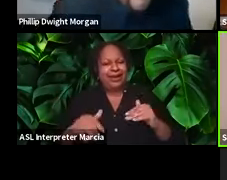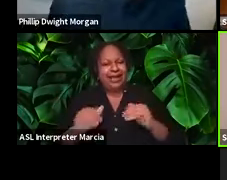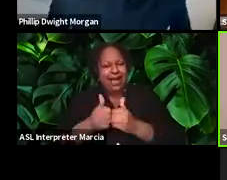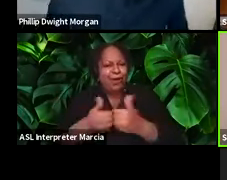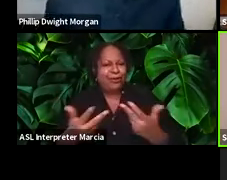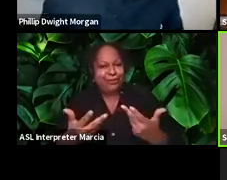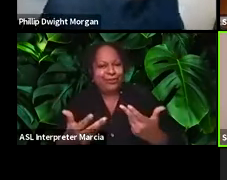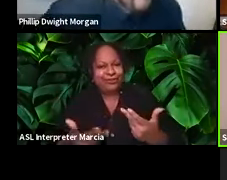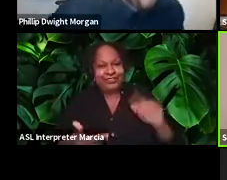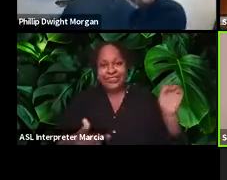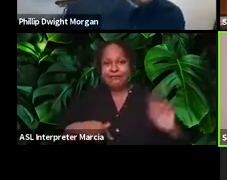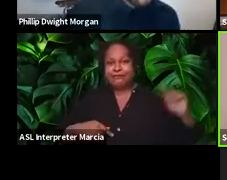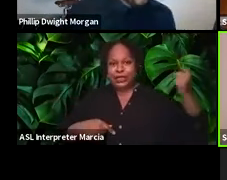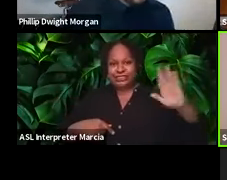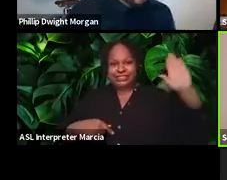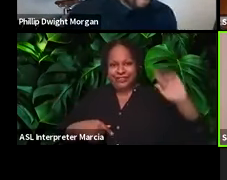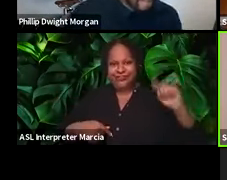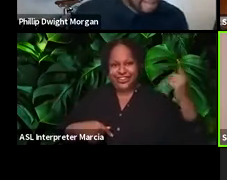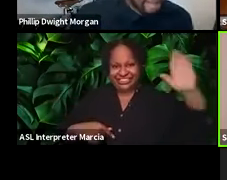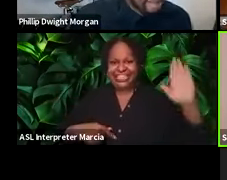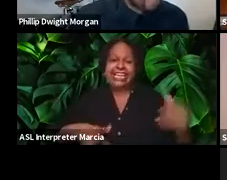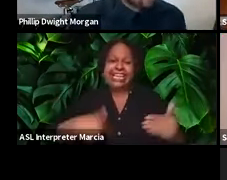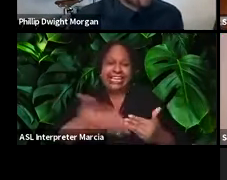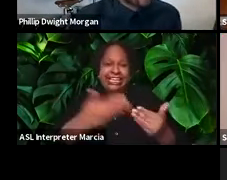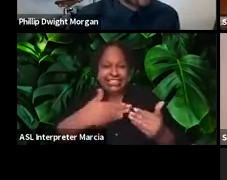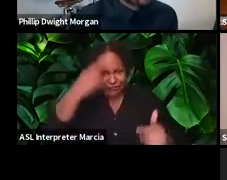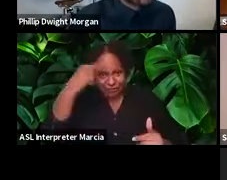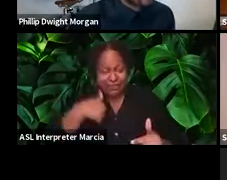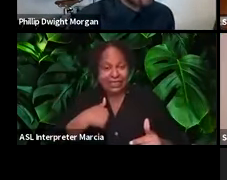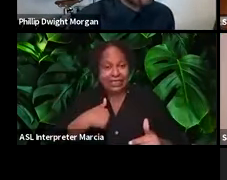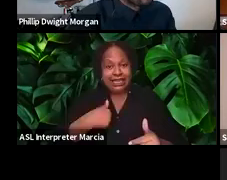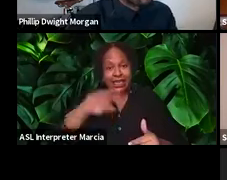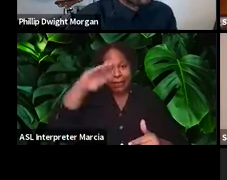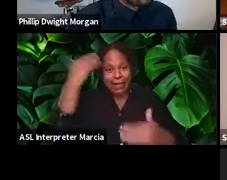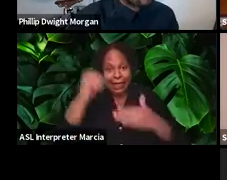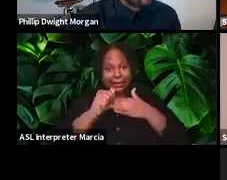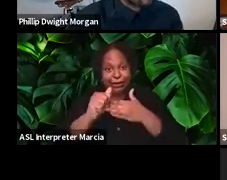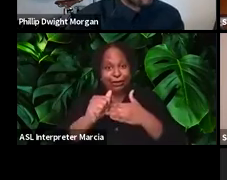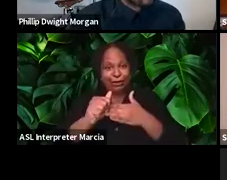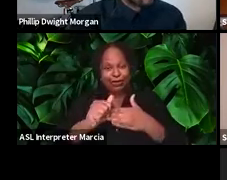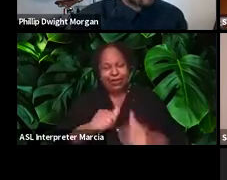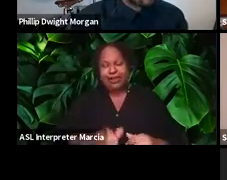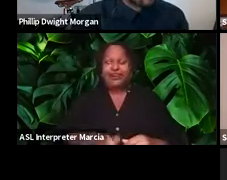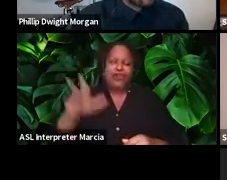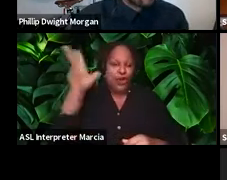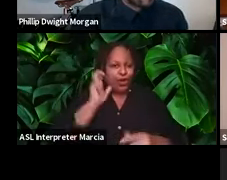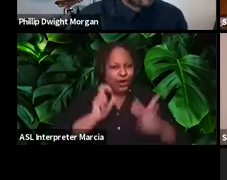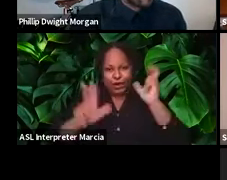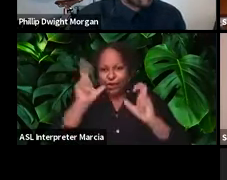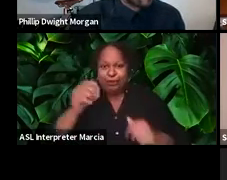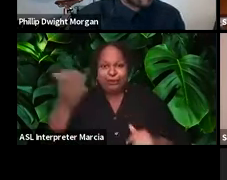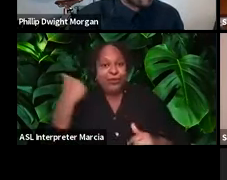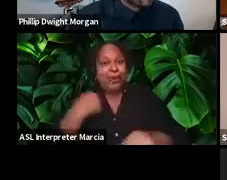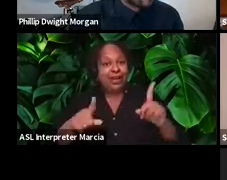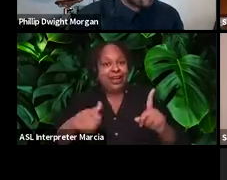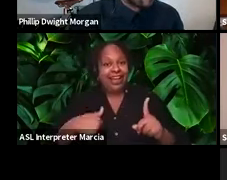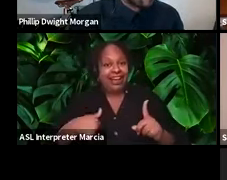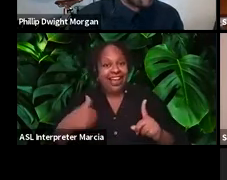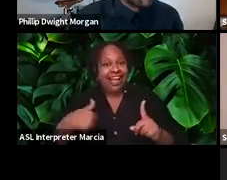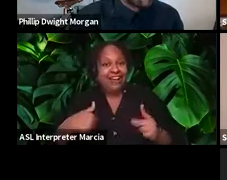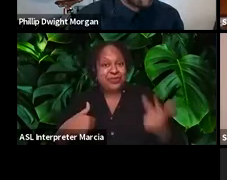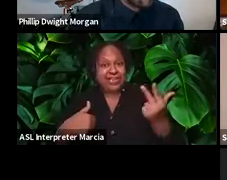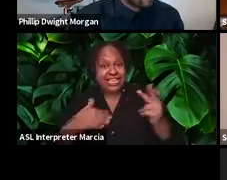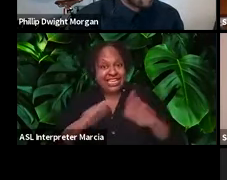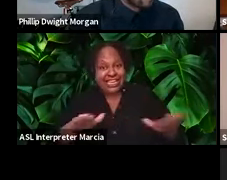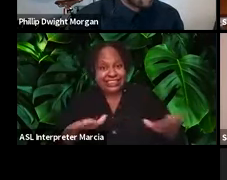this is an easy one for me. And I think when it comes to Black leadership, and it's gonna sound so cliche, but I have three kids that